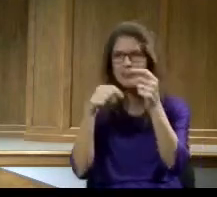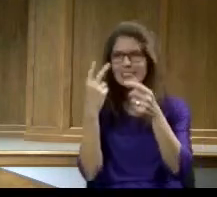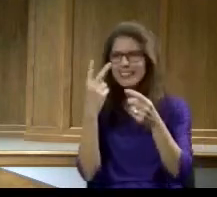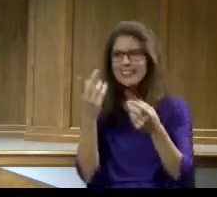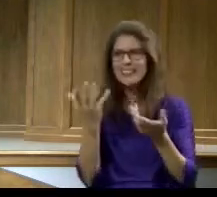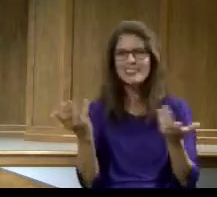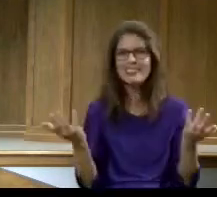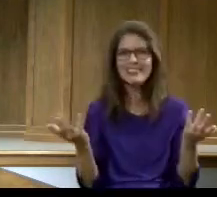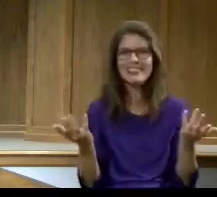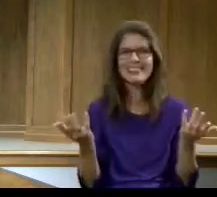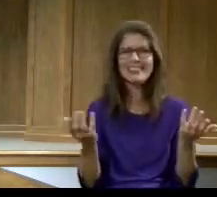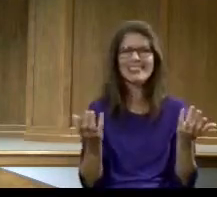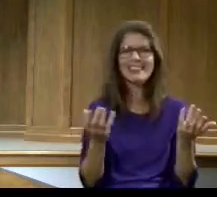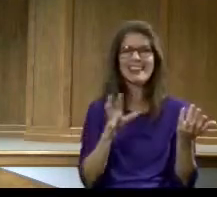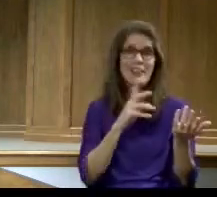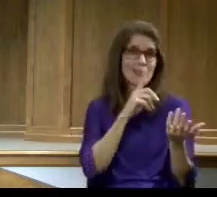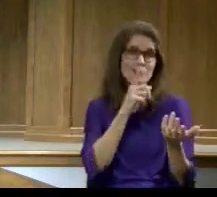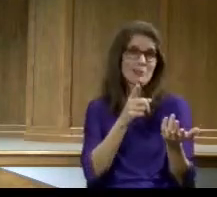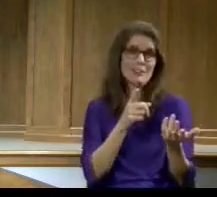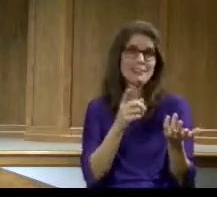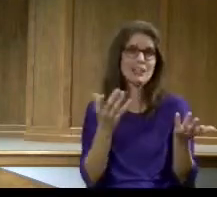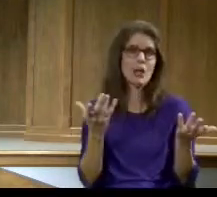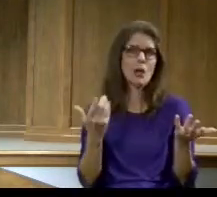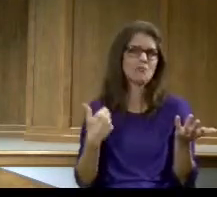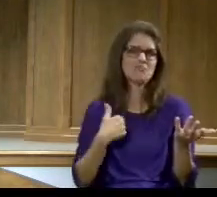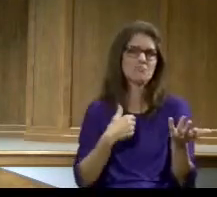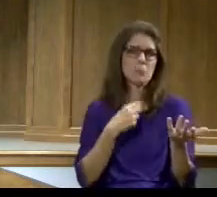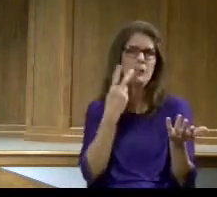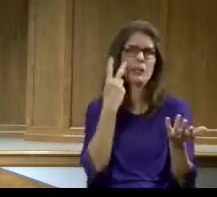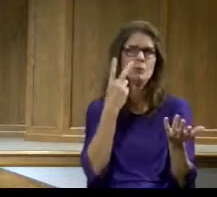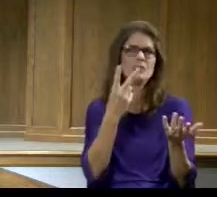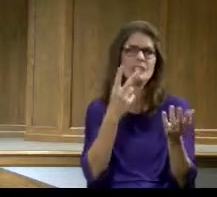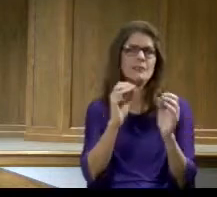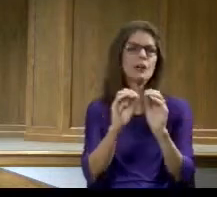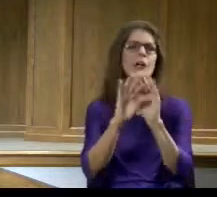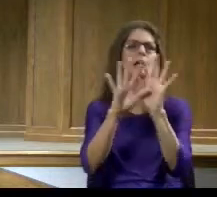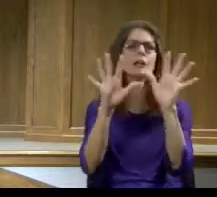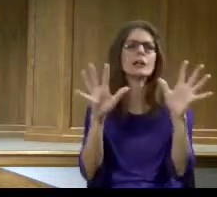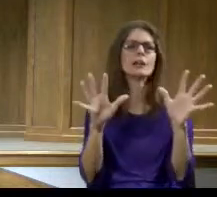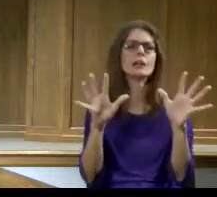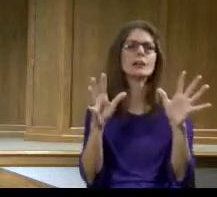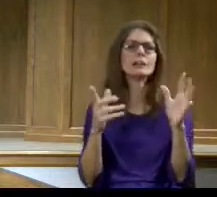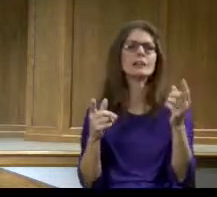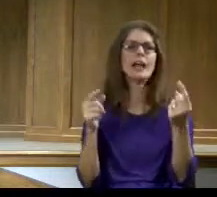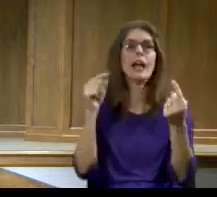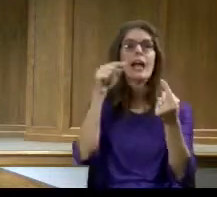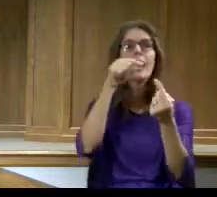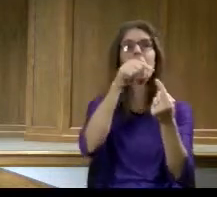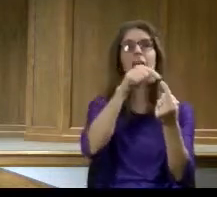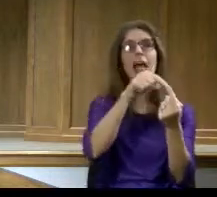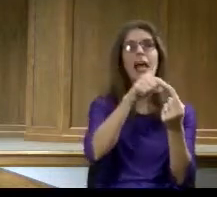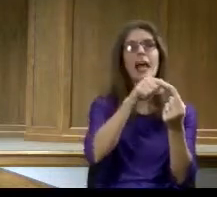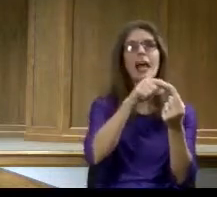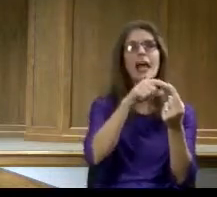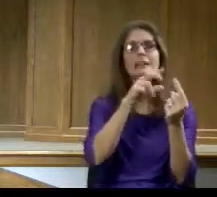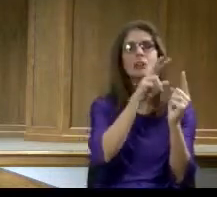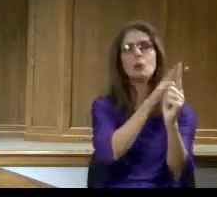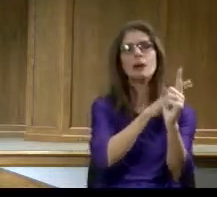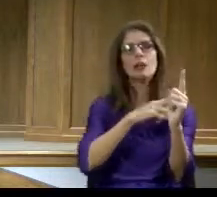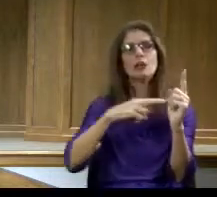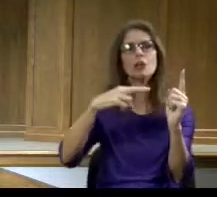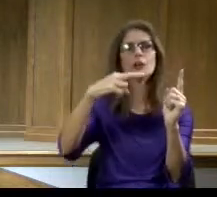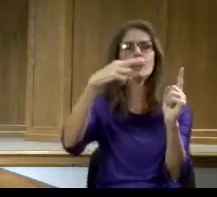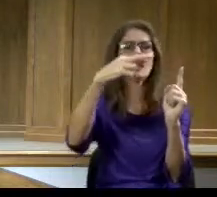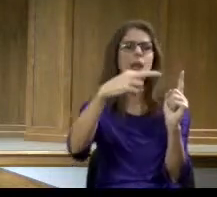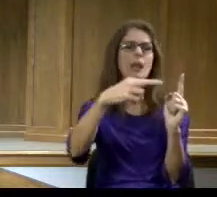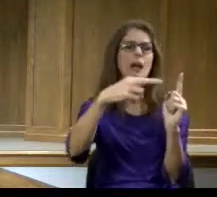The truth is, we don't see very well until we see life through the eyes of the living God.